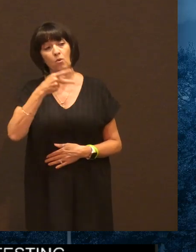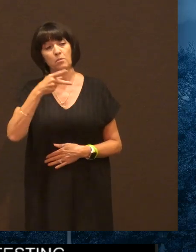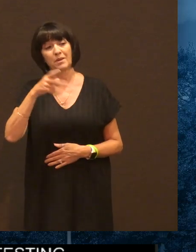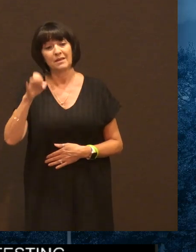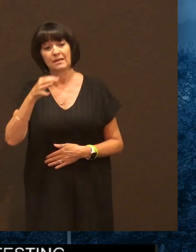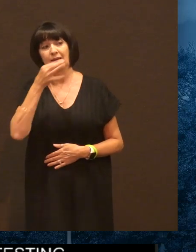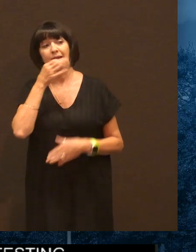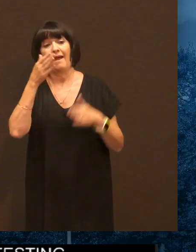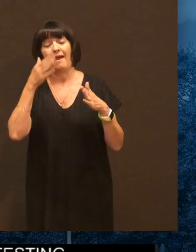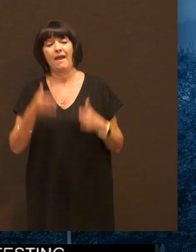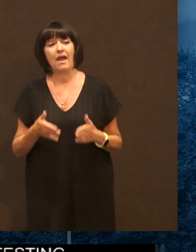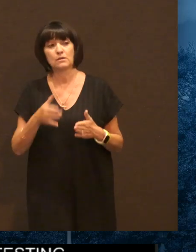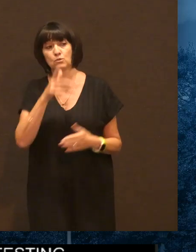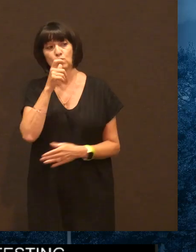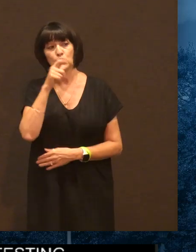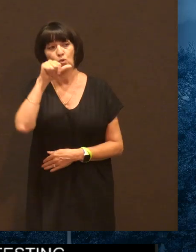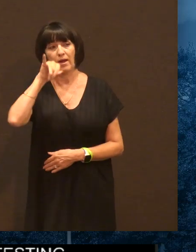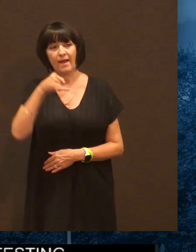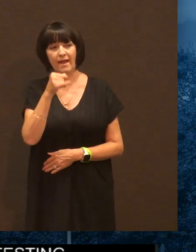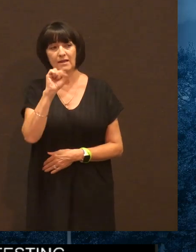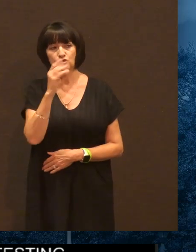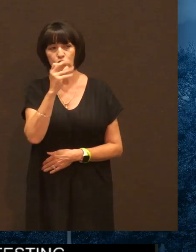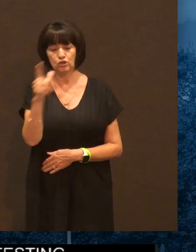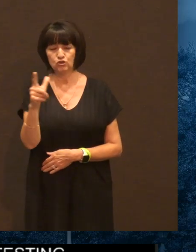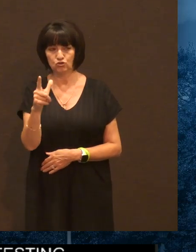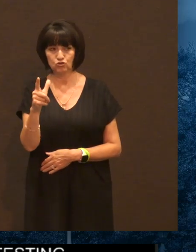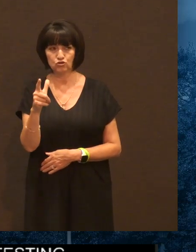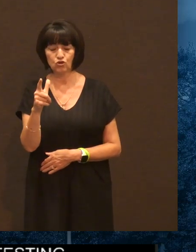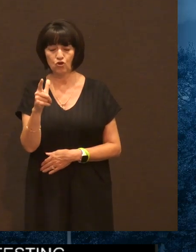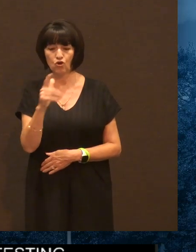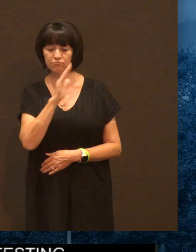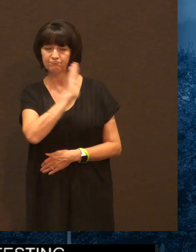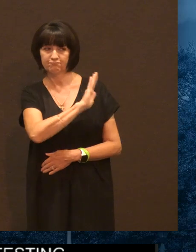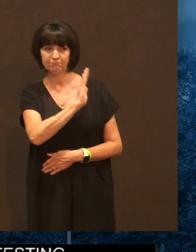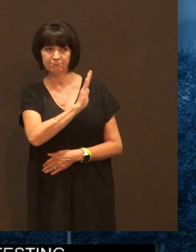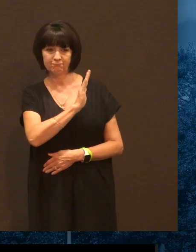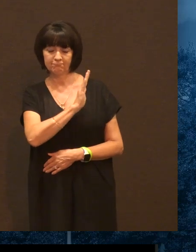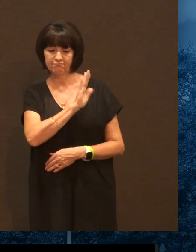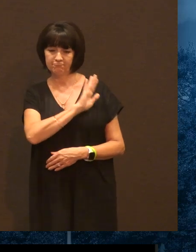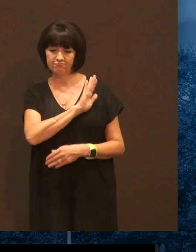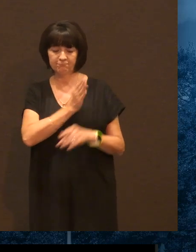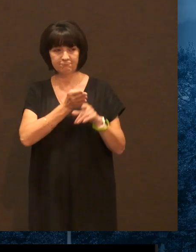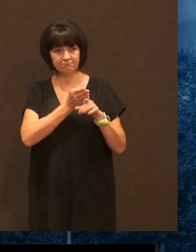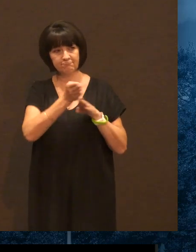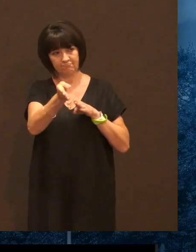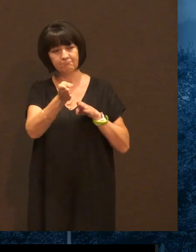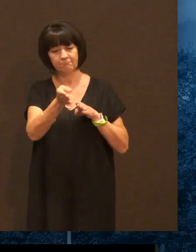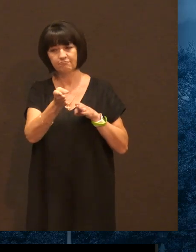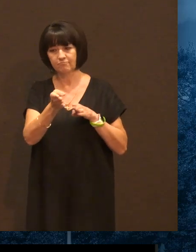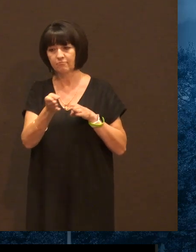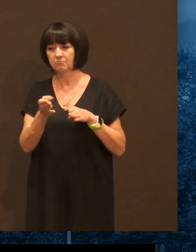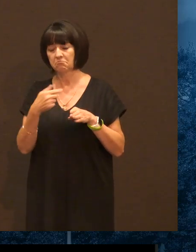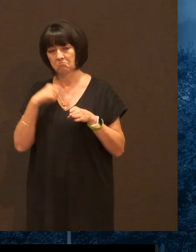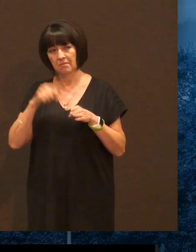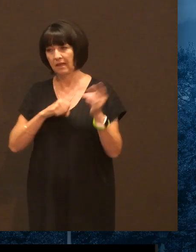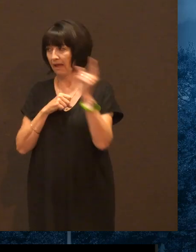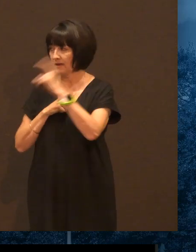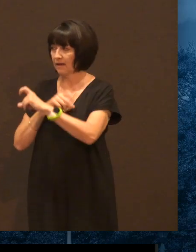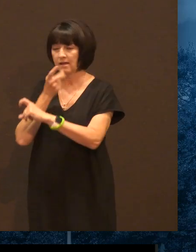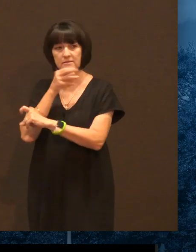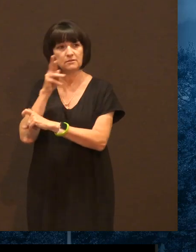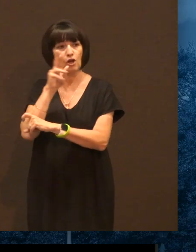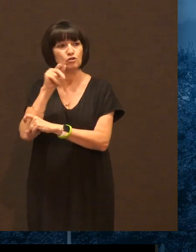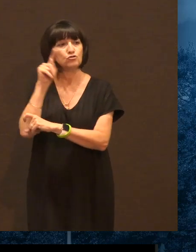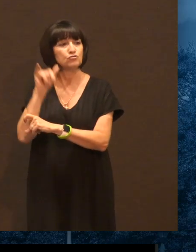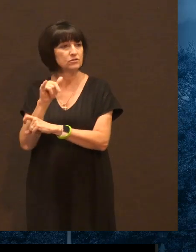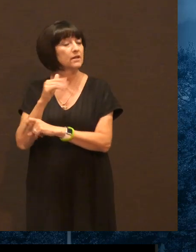with us today. I'm sure Dr. Rattay can help us with that a little bit. We have had conversations about it. I think it's